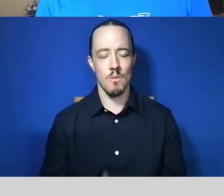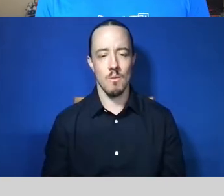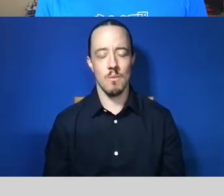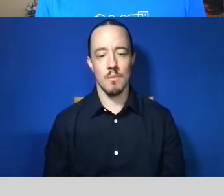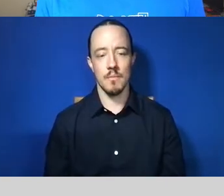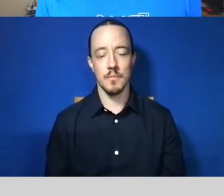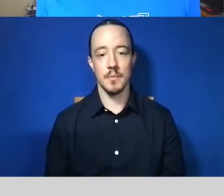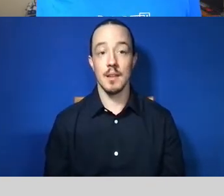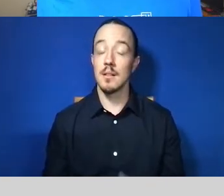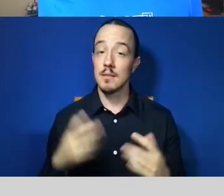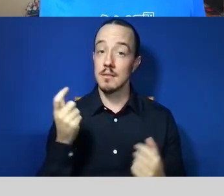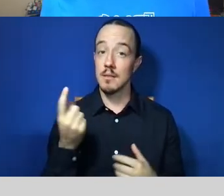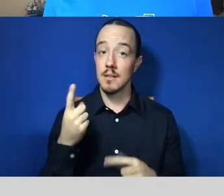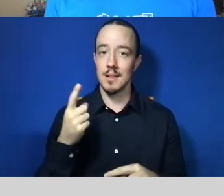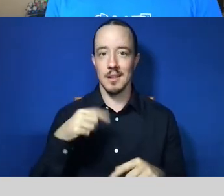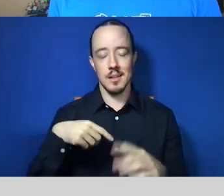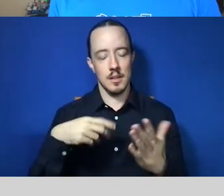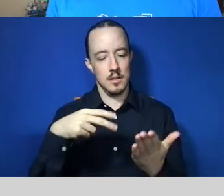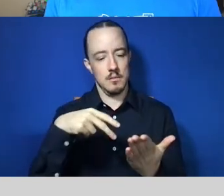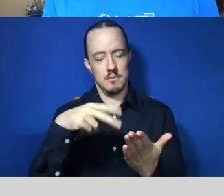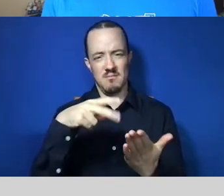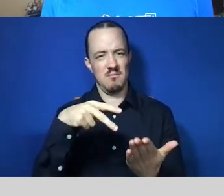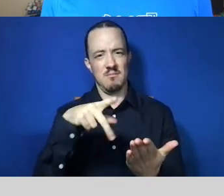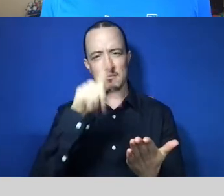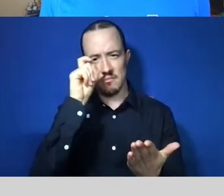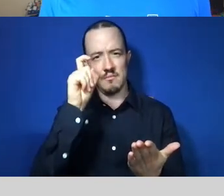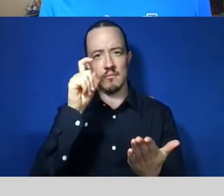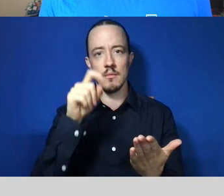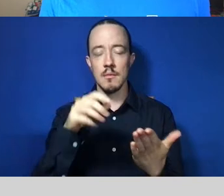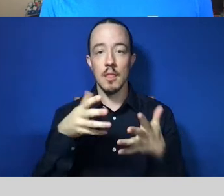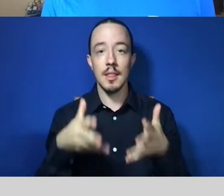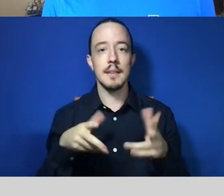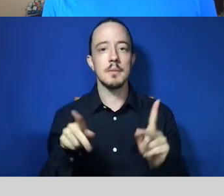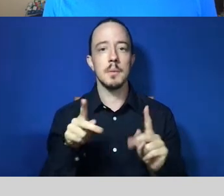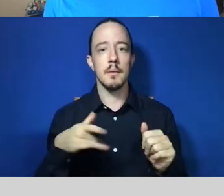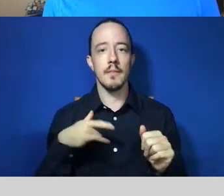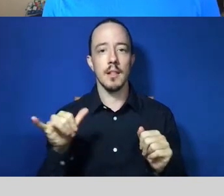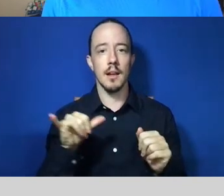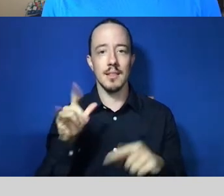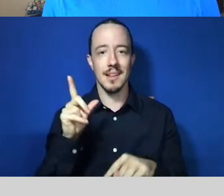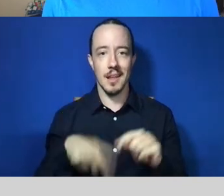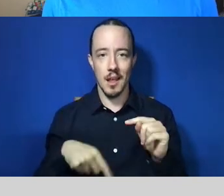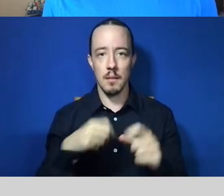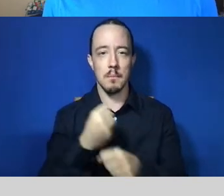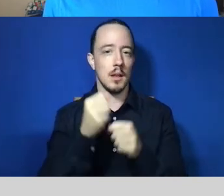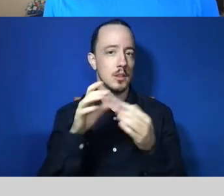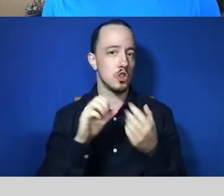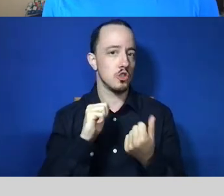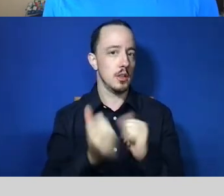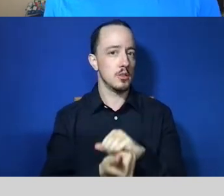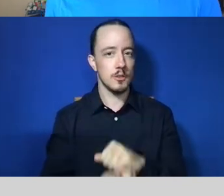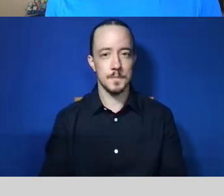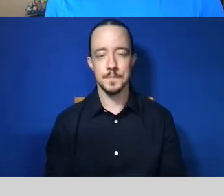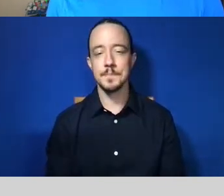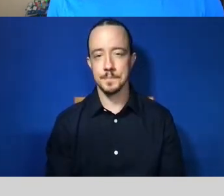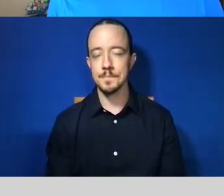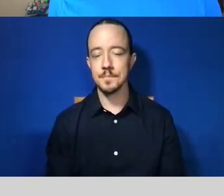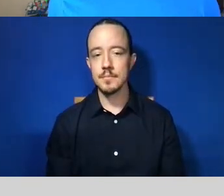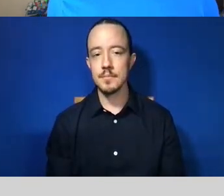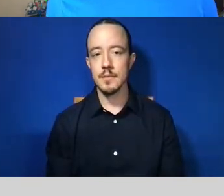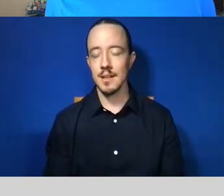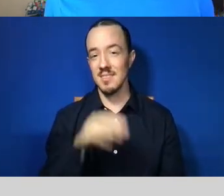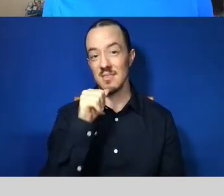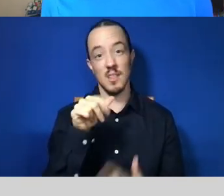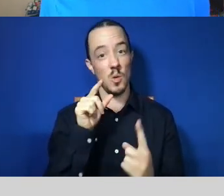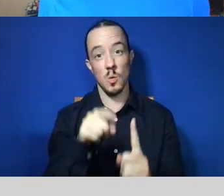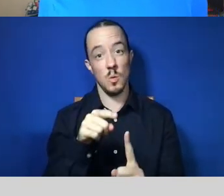follow. And that's a problem because unreadable data ultimately leaves with people feeling like they can't make a change.